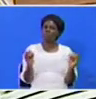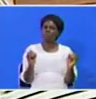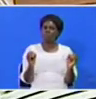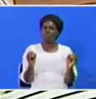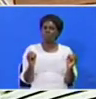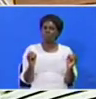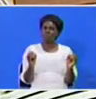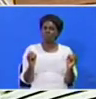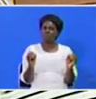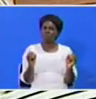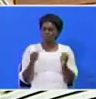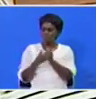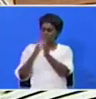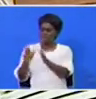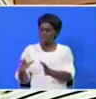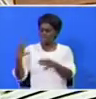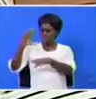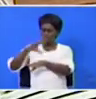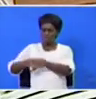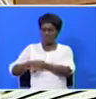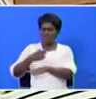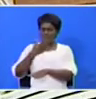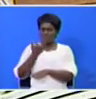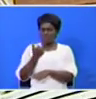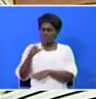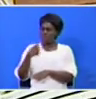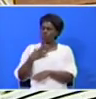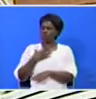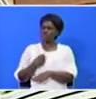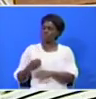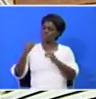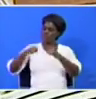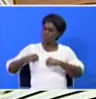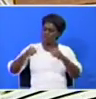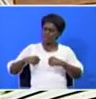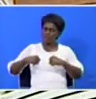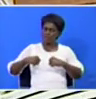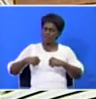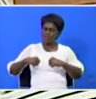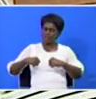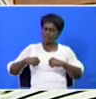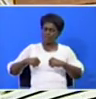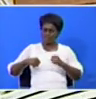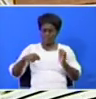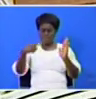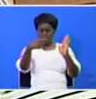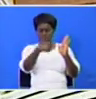NASA core principals, and they're saying you need to cancel this tender. Are you willing to negotiate on that? But that's precisely the